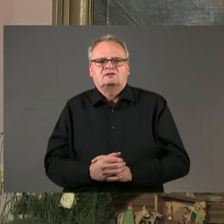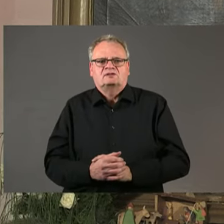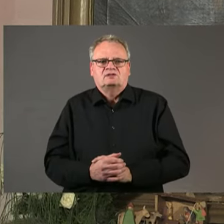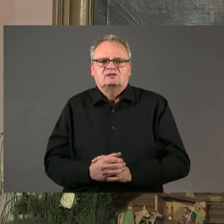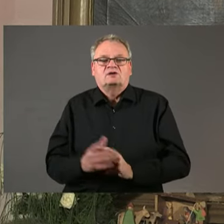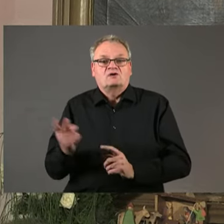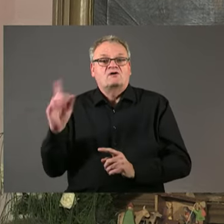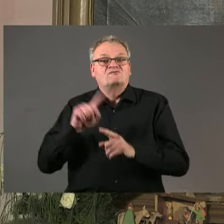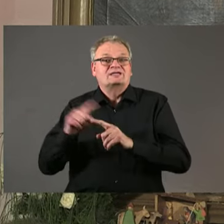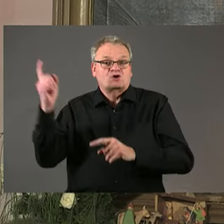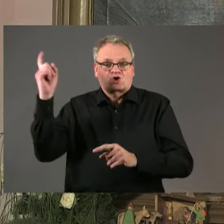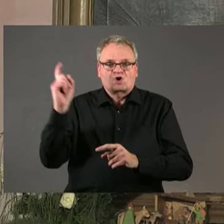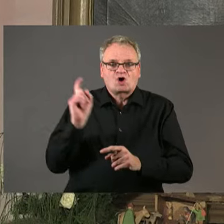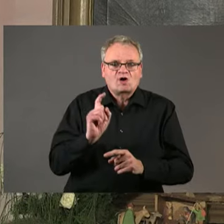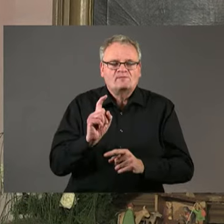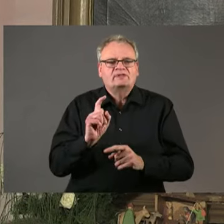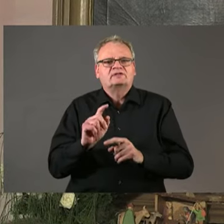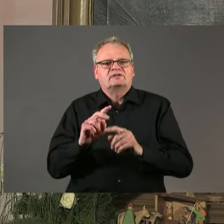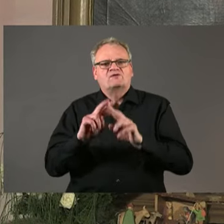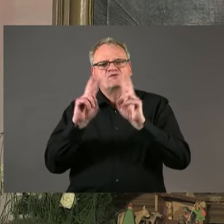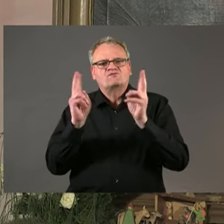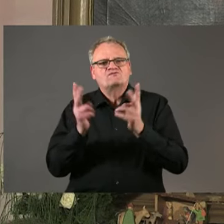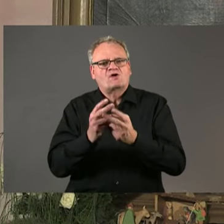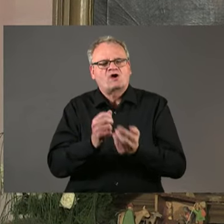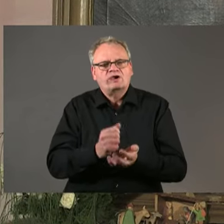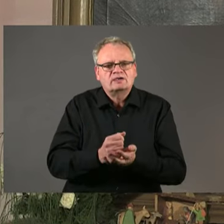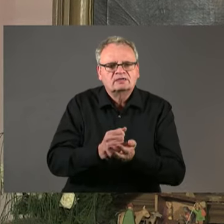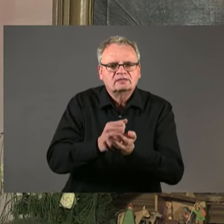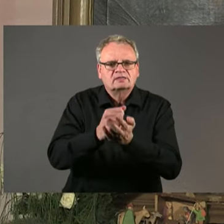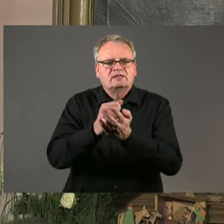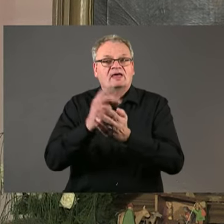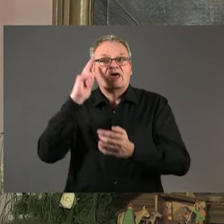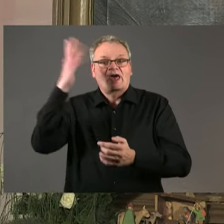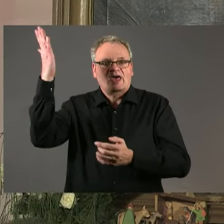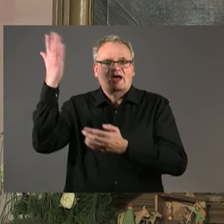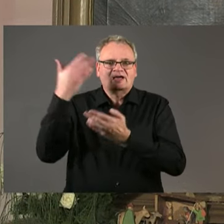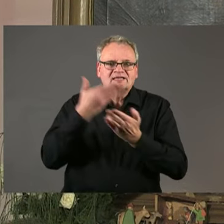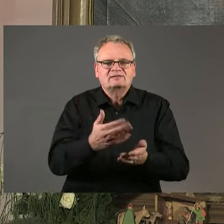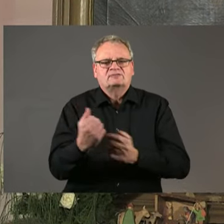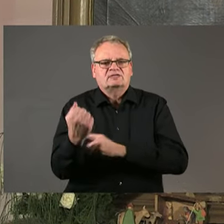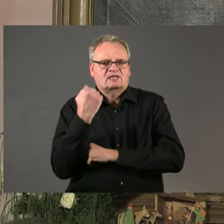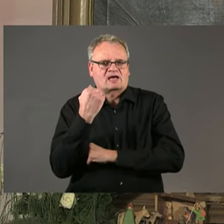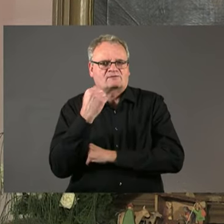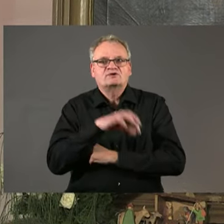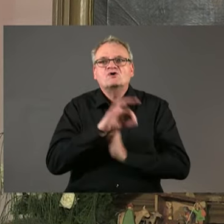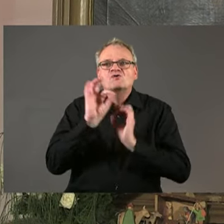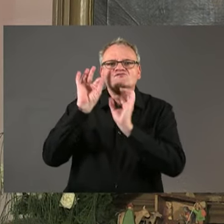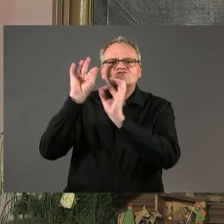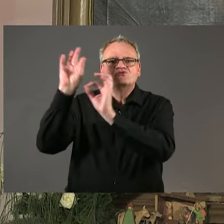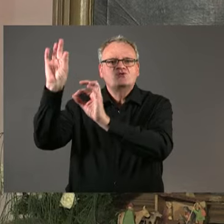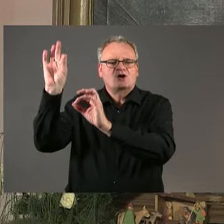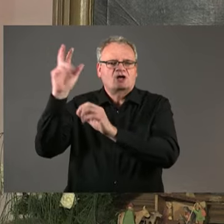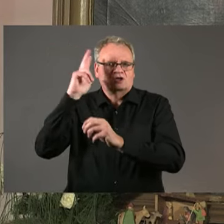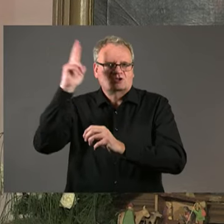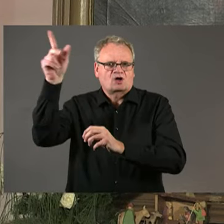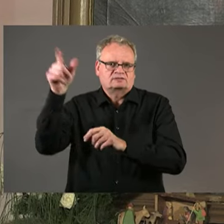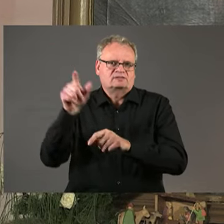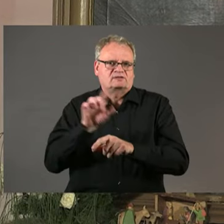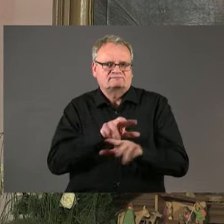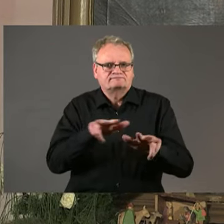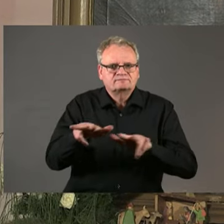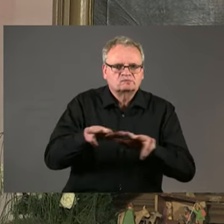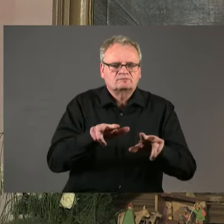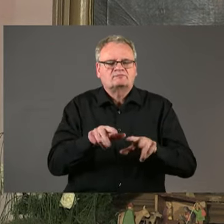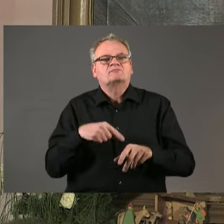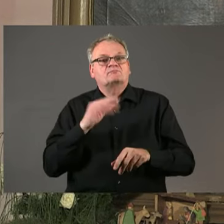weiden. Dazu gibt ihm der Herr die Kraft und die Macht. Sie liegt in den Namen des Herrn, seines Gottes. Dann wird man wieder